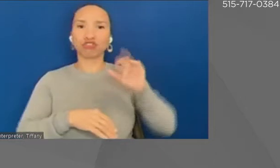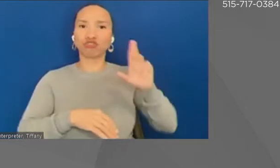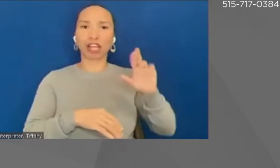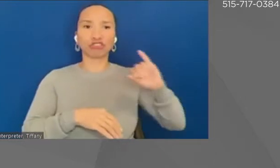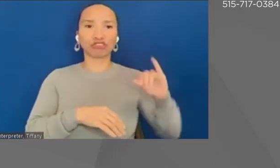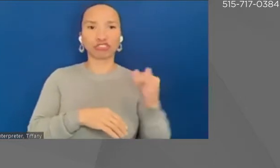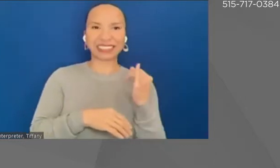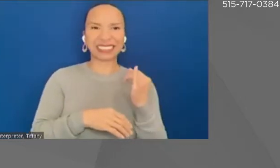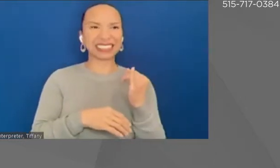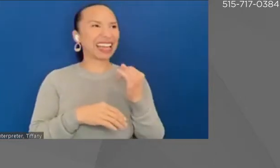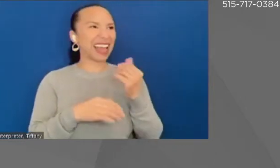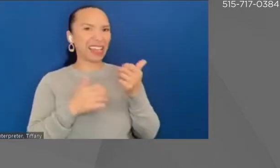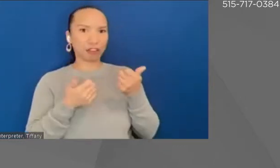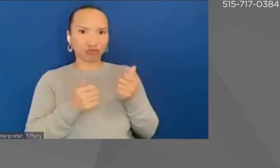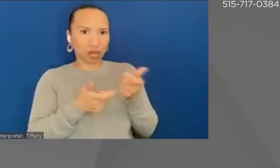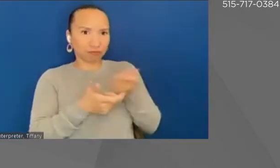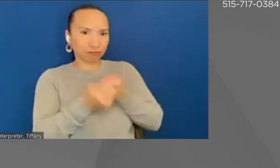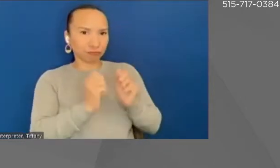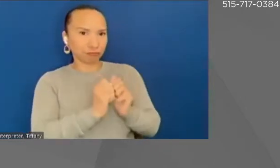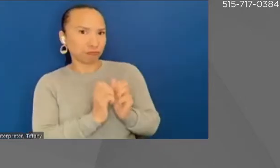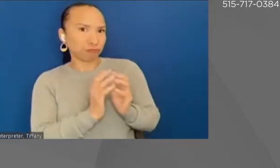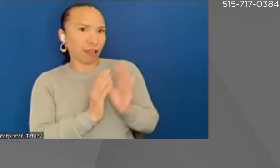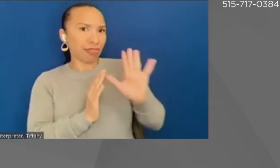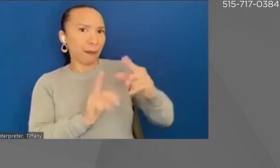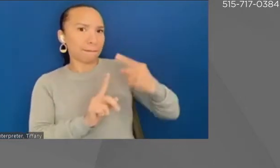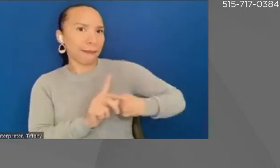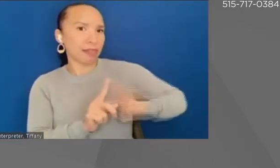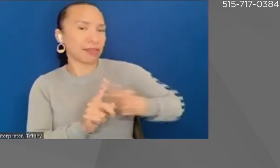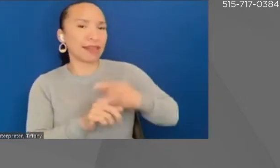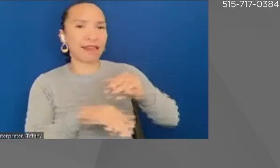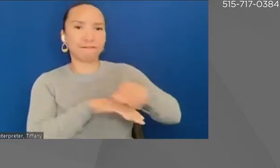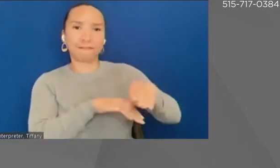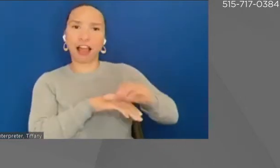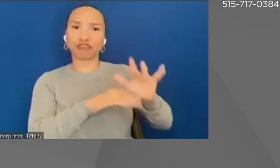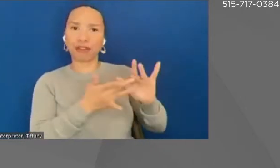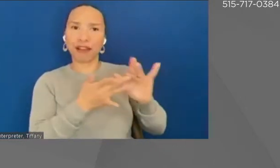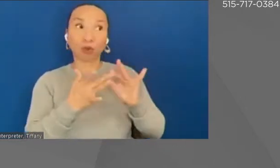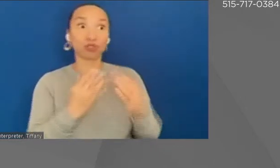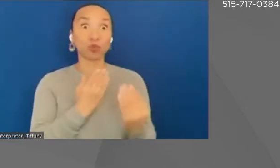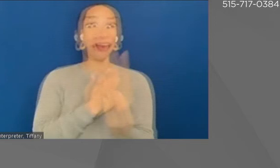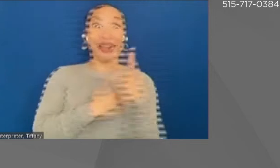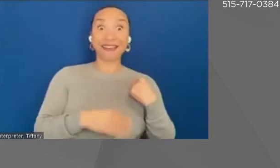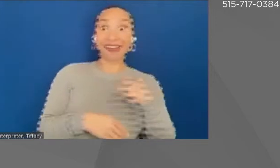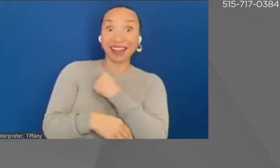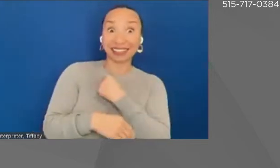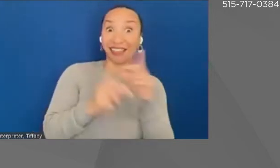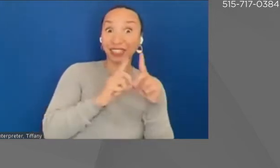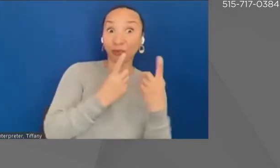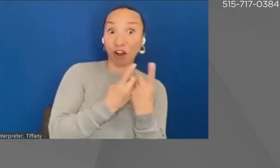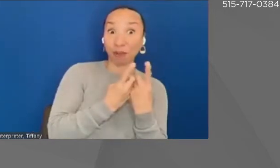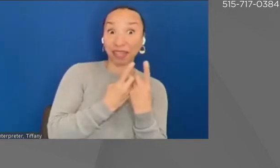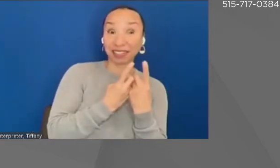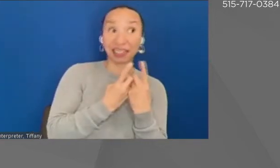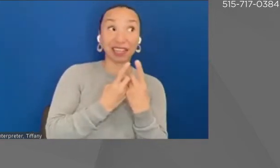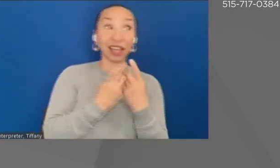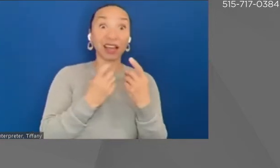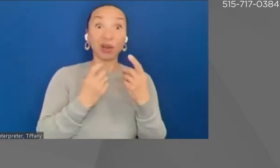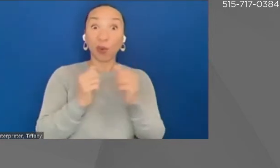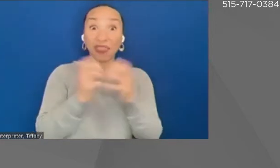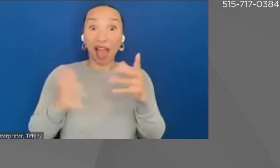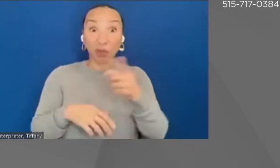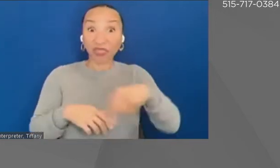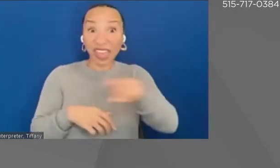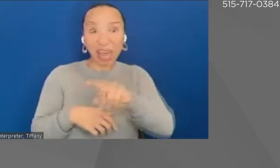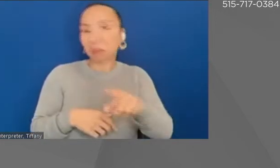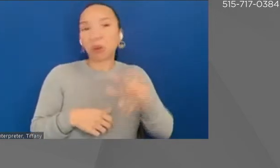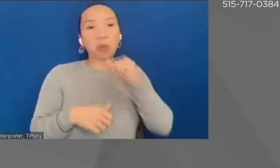together that community advisory network monthly to guide our work at the department, which otherwise probably wouldn't be done if it was just the